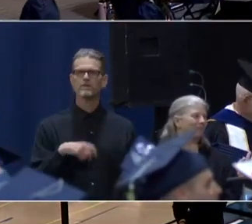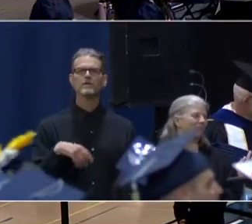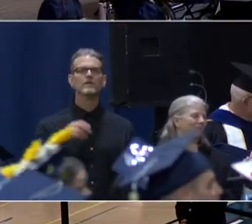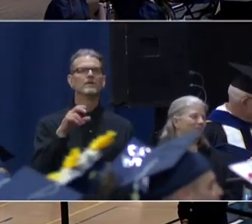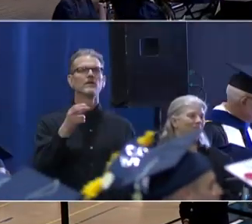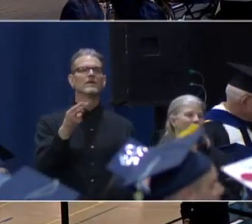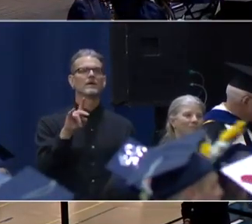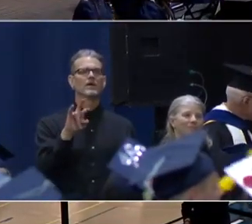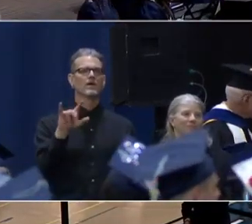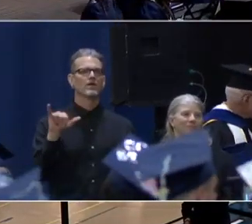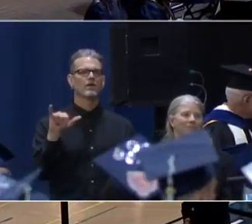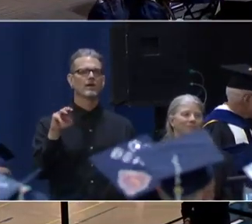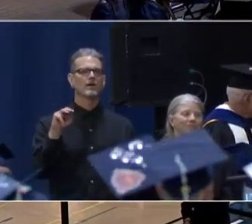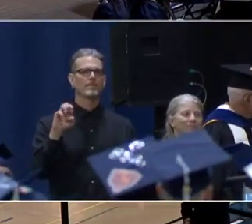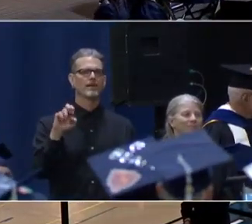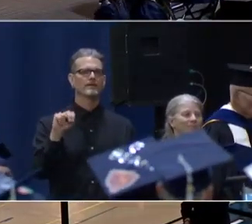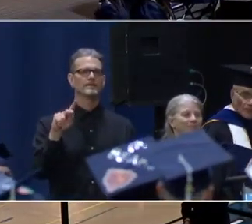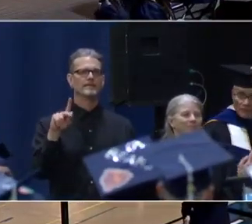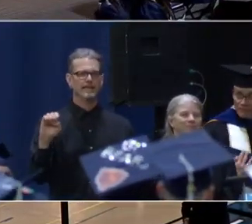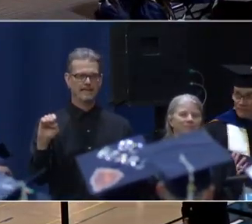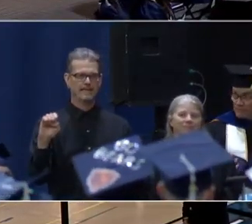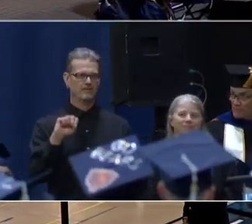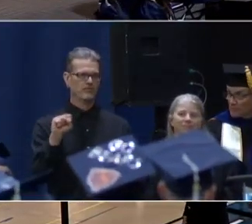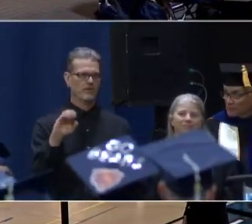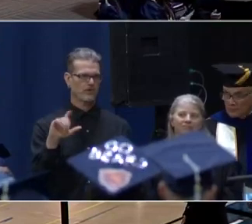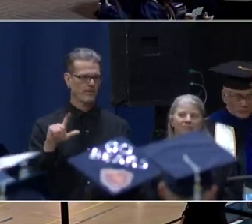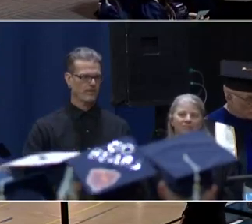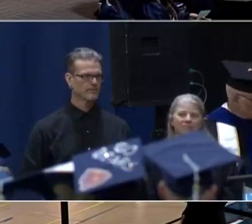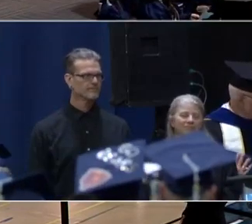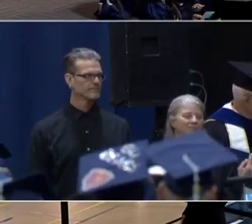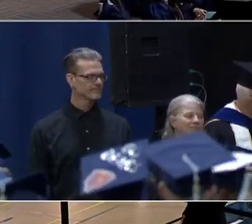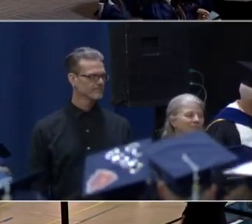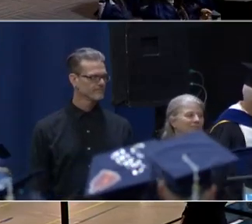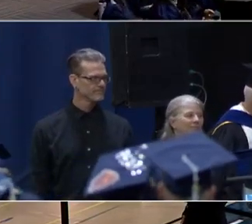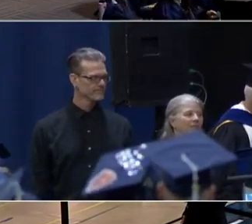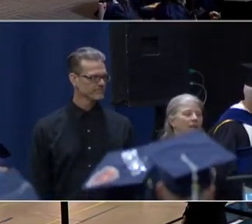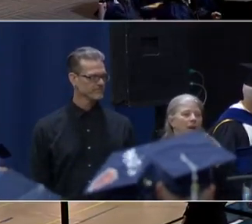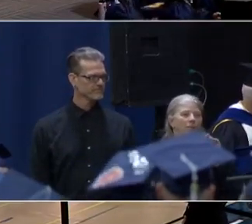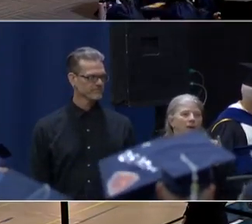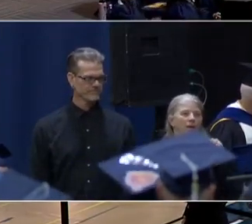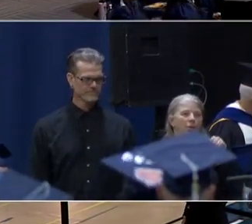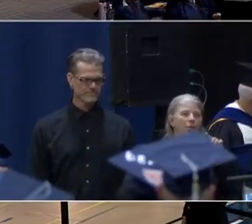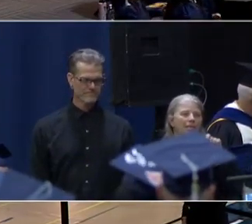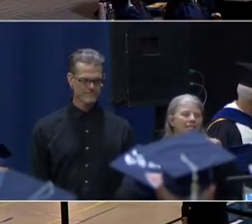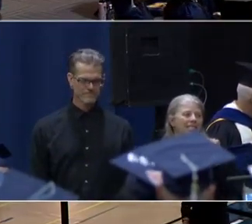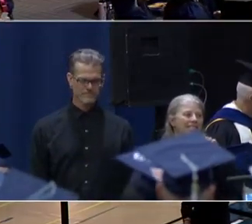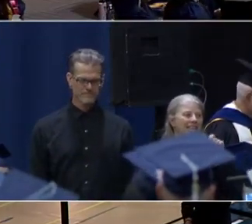Hillary Menke, summa cum laude. Miriam Fuentes.